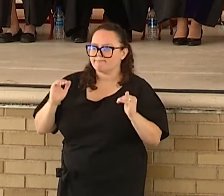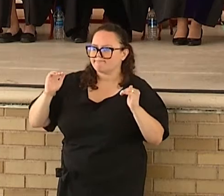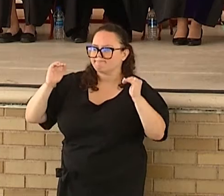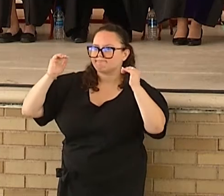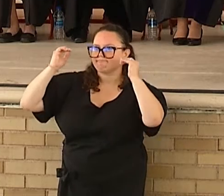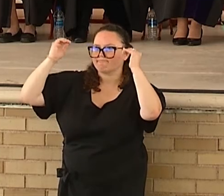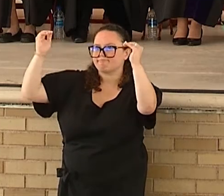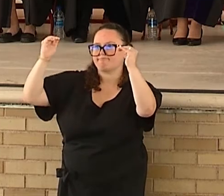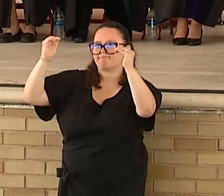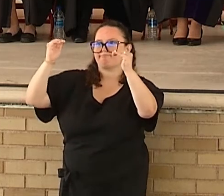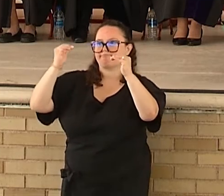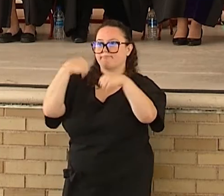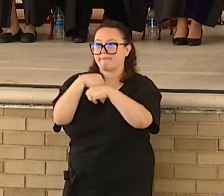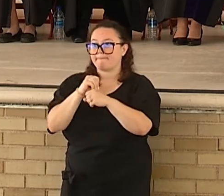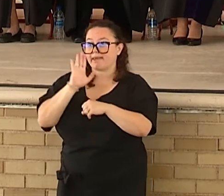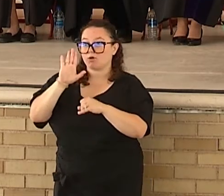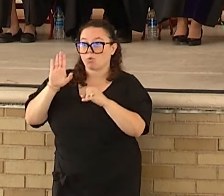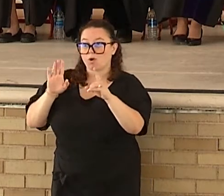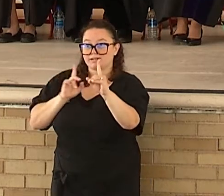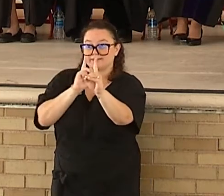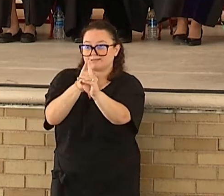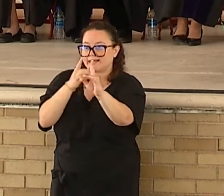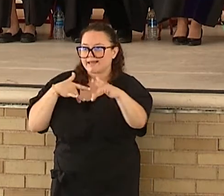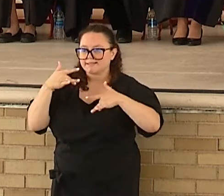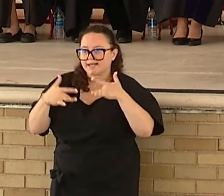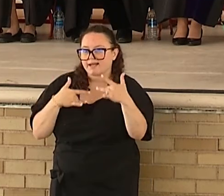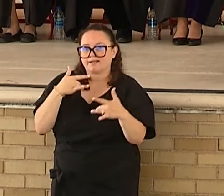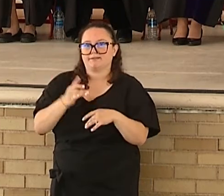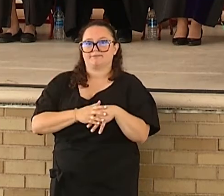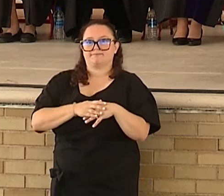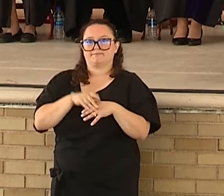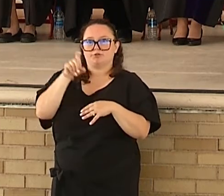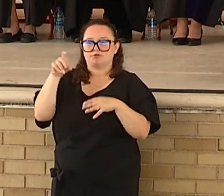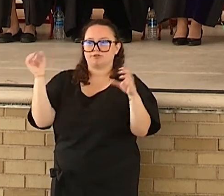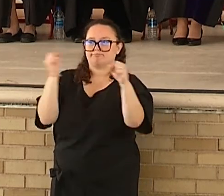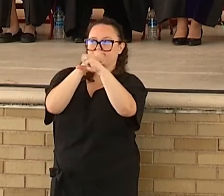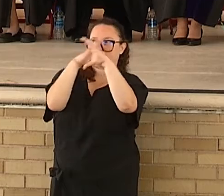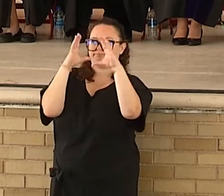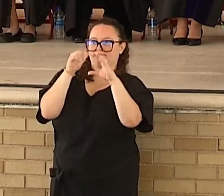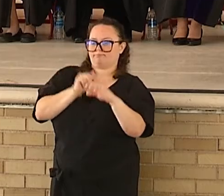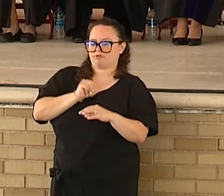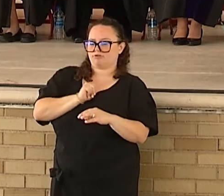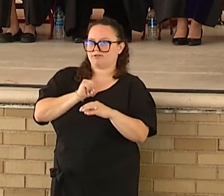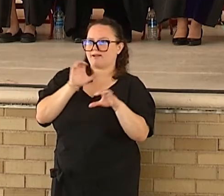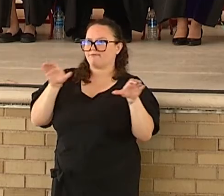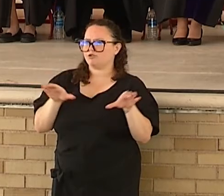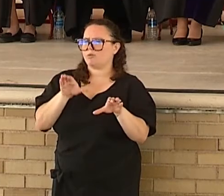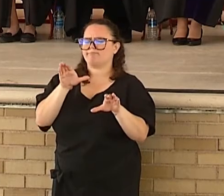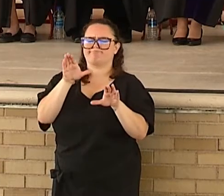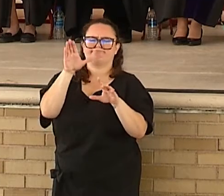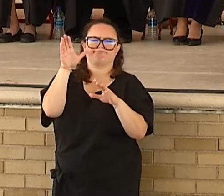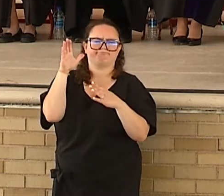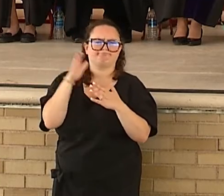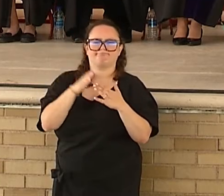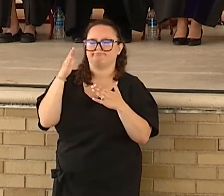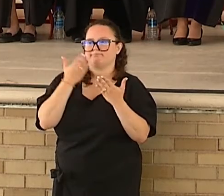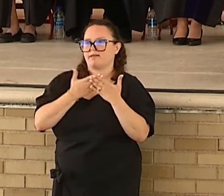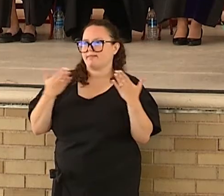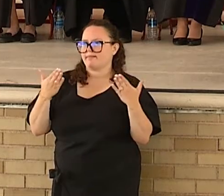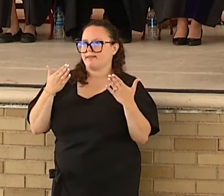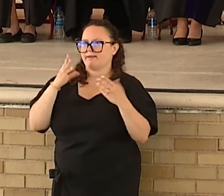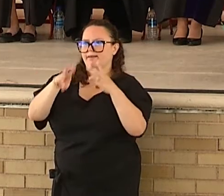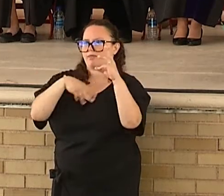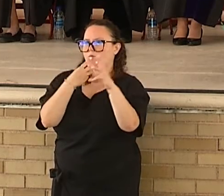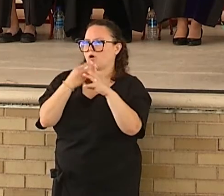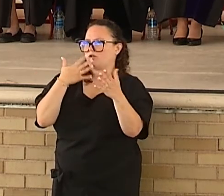grand. Make it exciting. Picture yourself doing the greatest thing in the world, whatever that might mean for you,